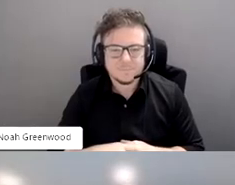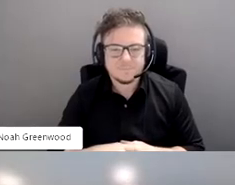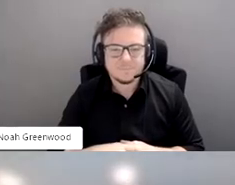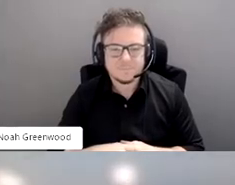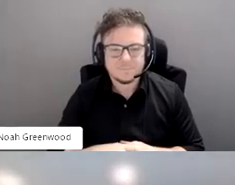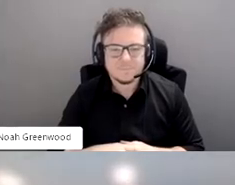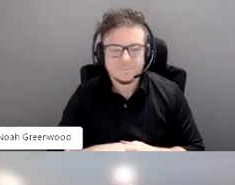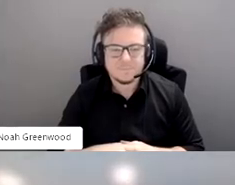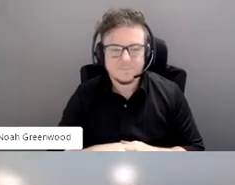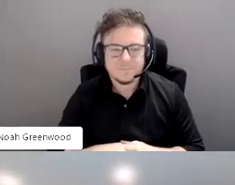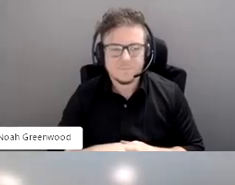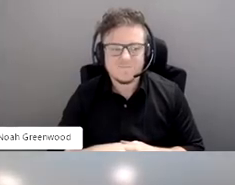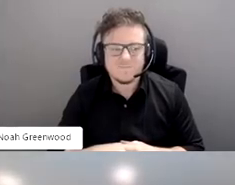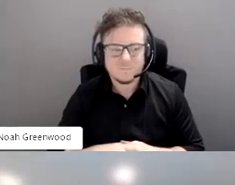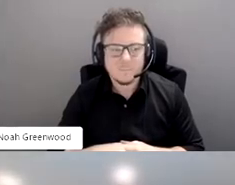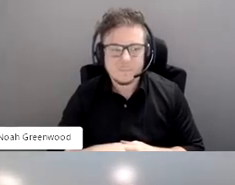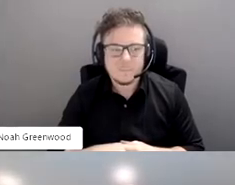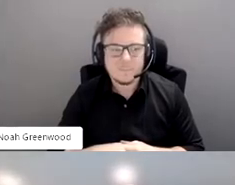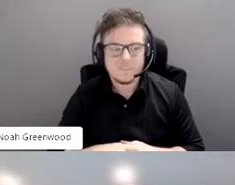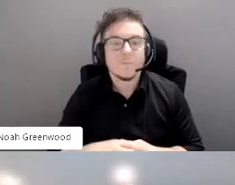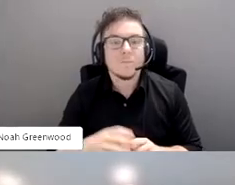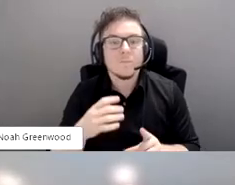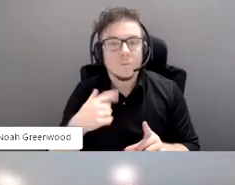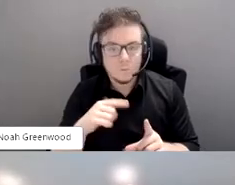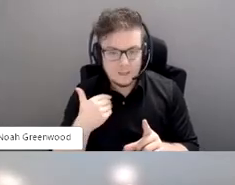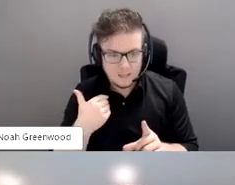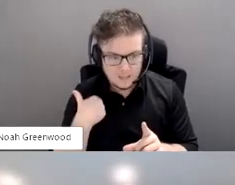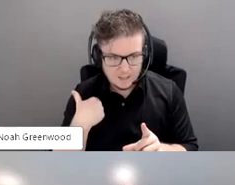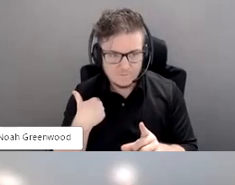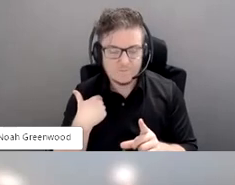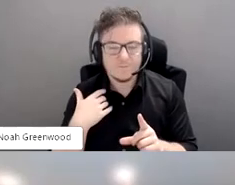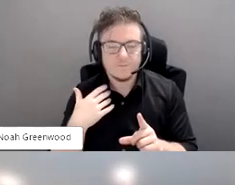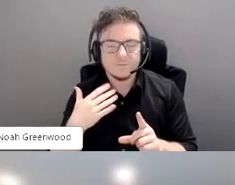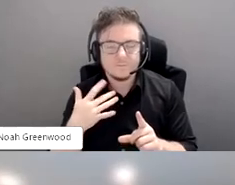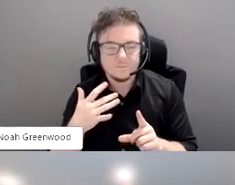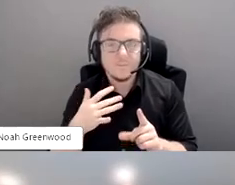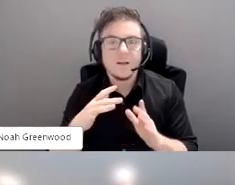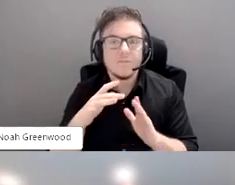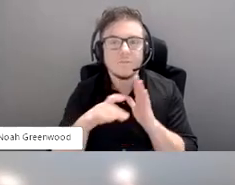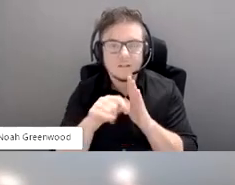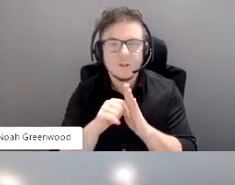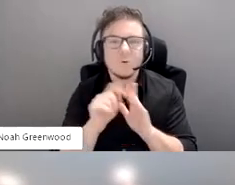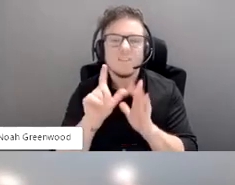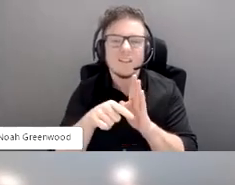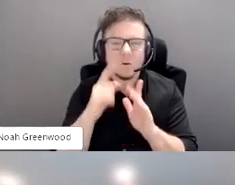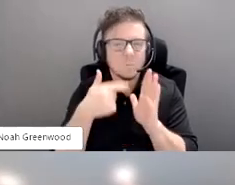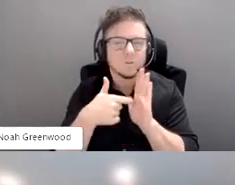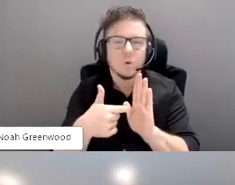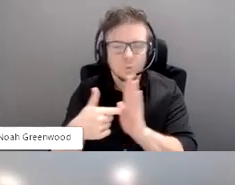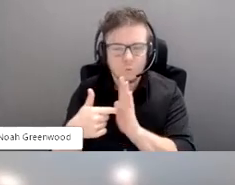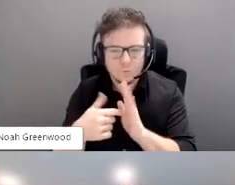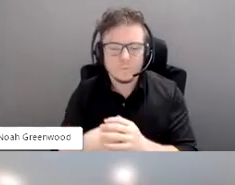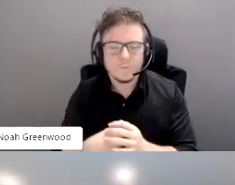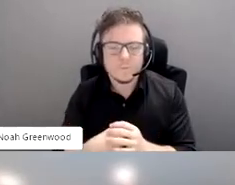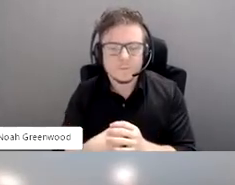We do have a video. I just wanted to remind, we do have a video as well that we will be showing, and I will turn